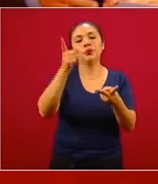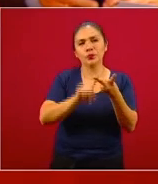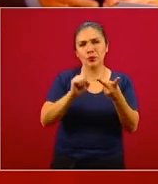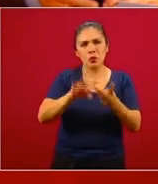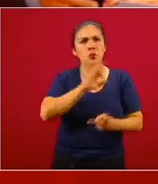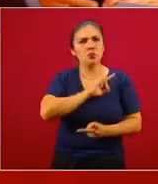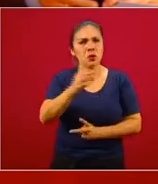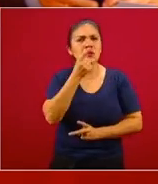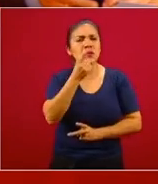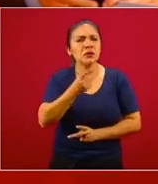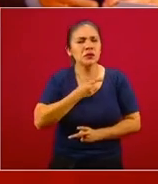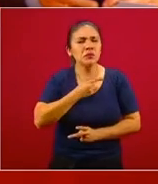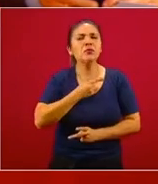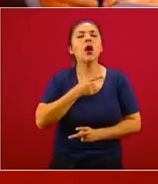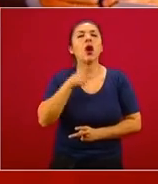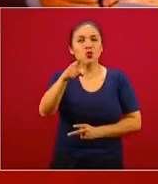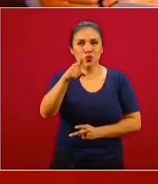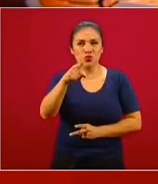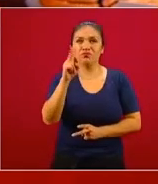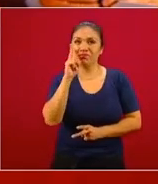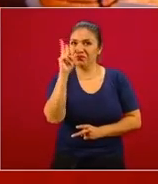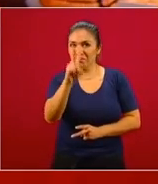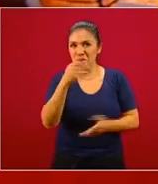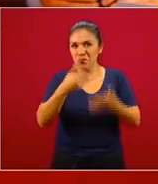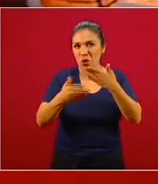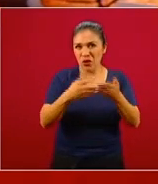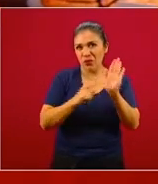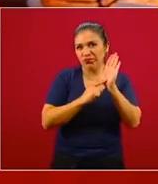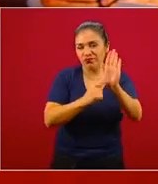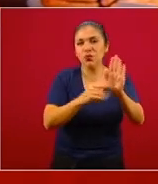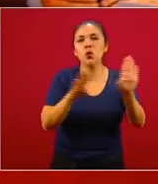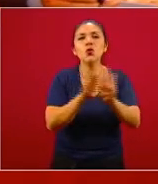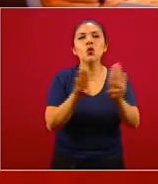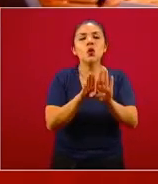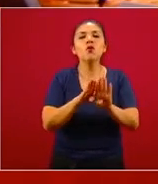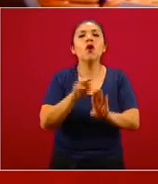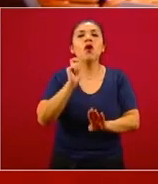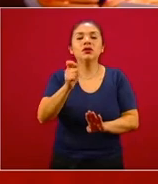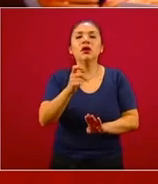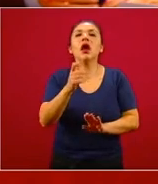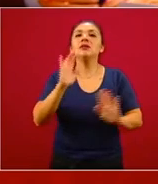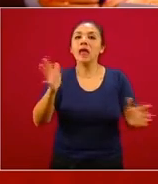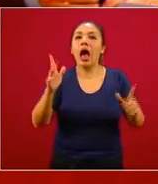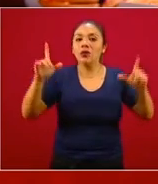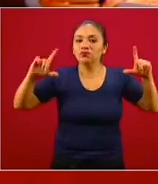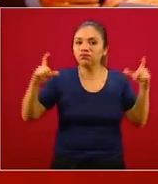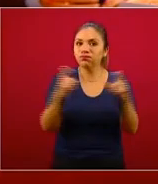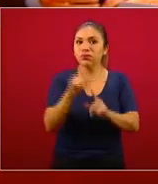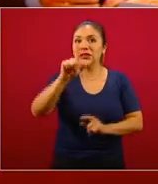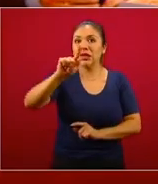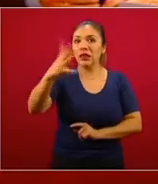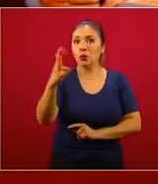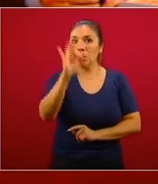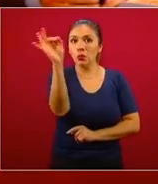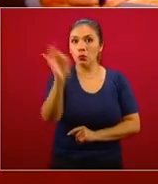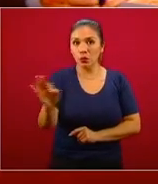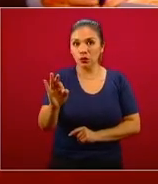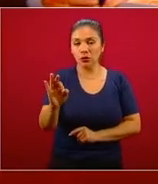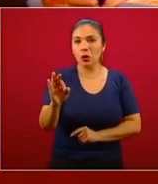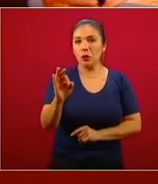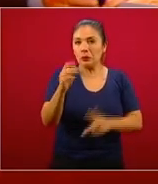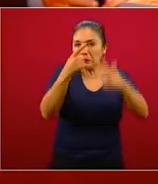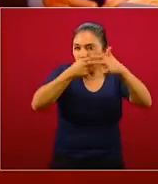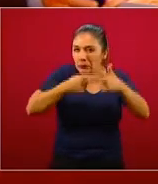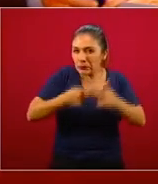Is that fixed? And now you presented to us a couple of minutes ago that it was the